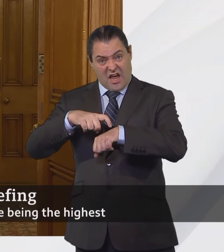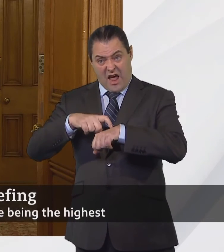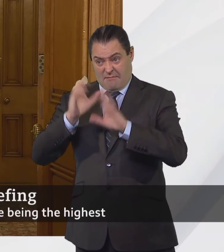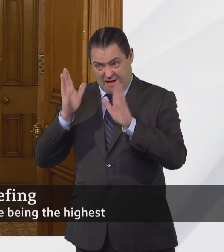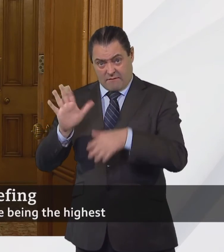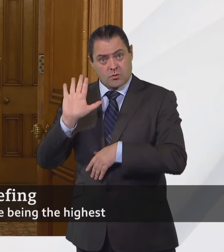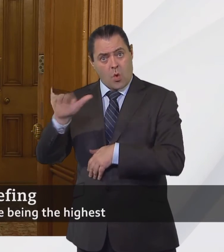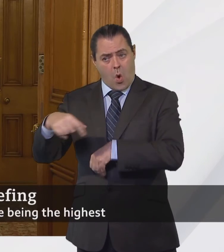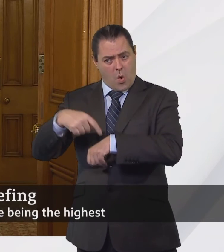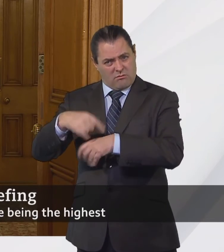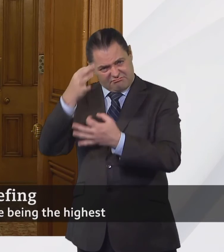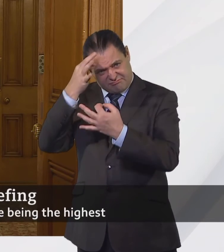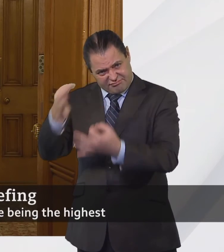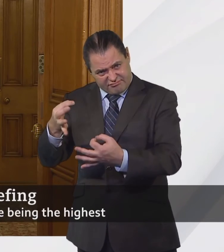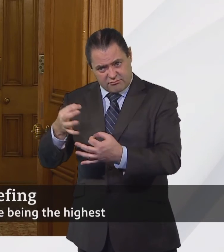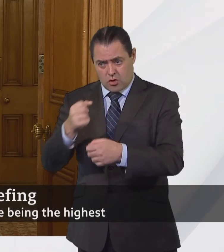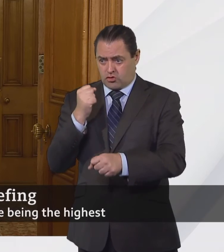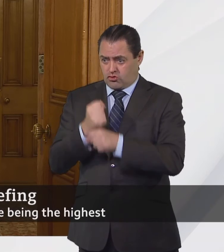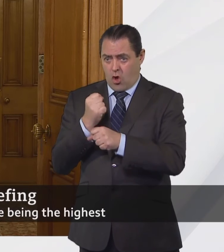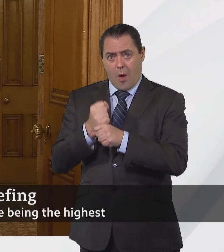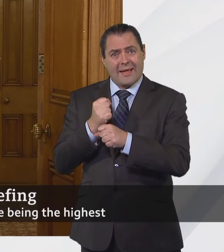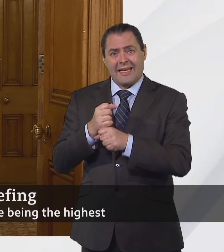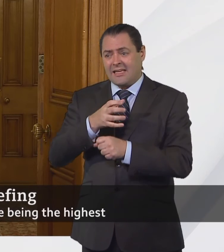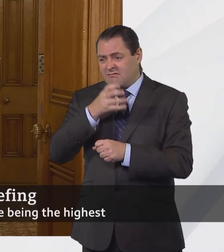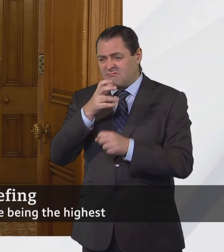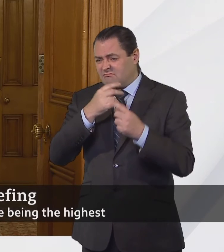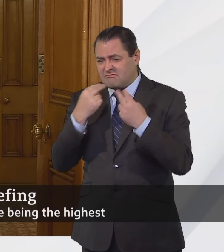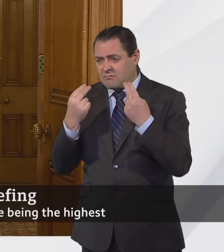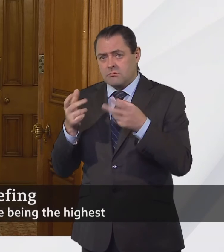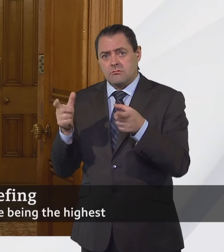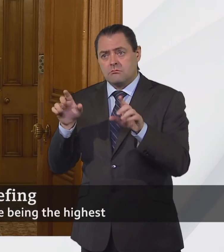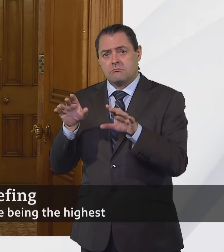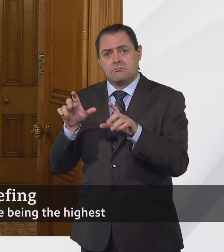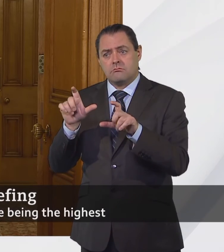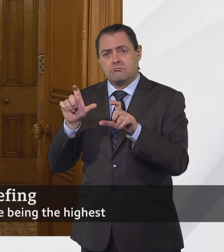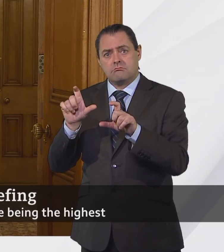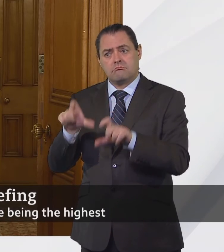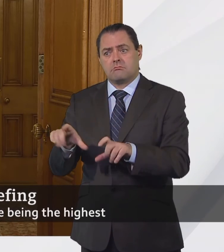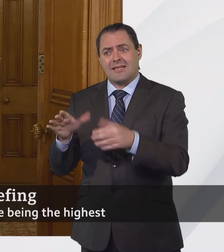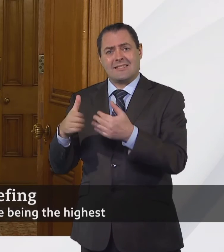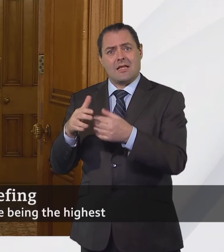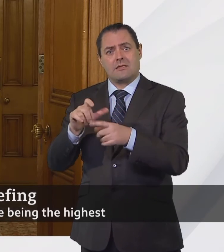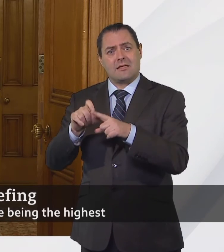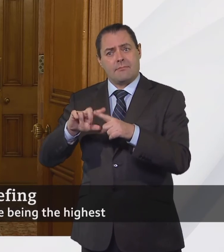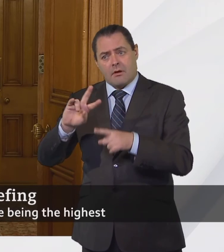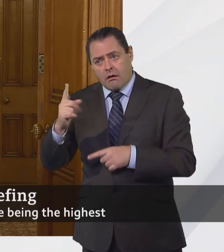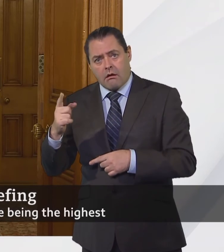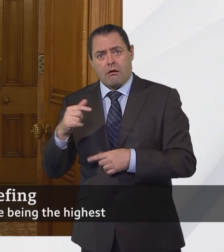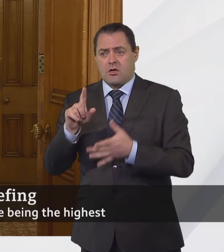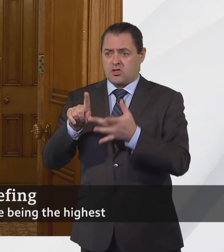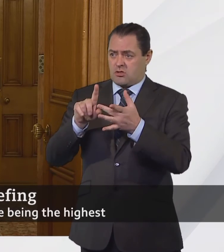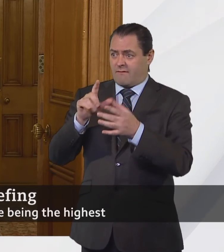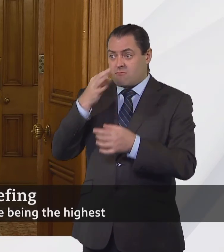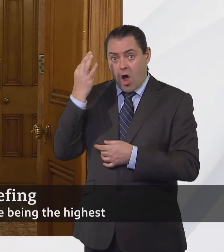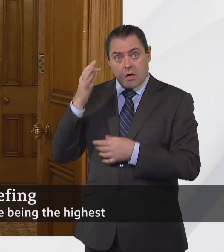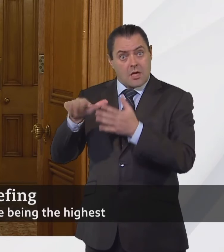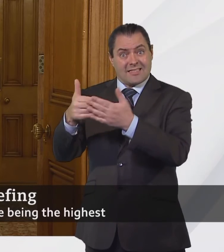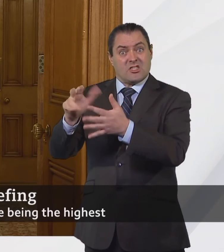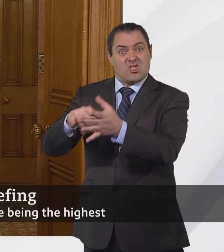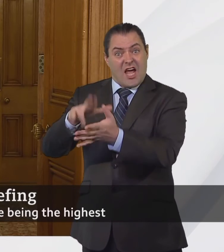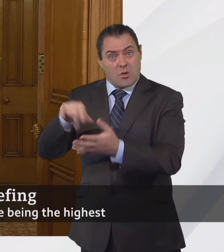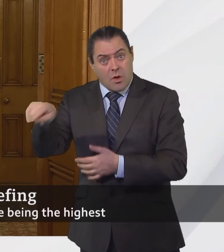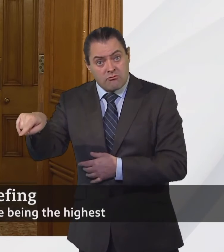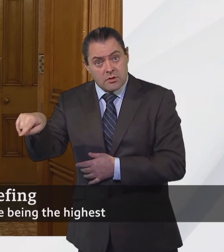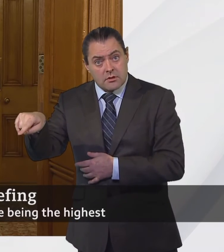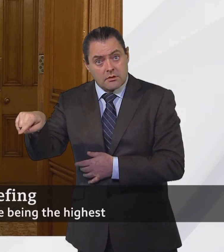December, and in France until the 20th of January. Across the whole of the UK, measures